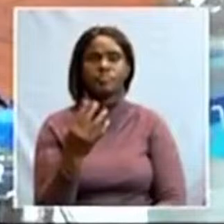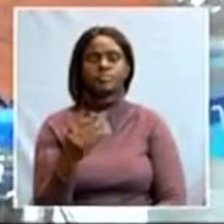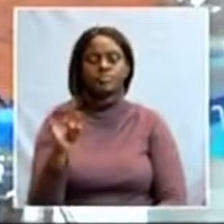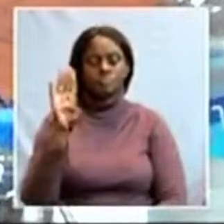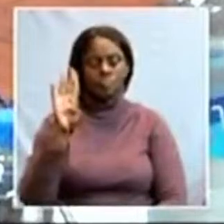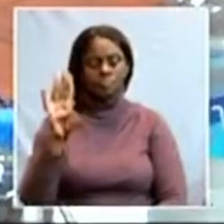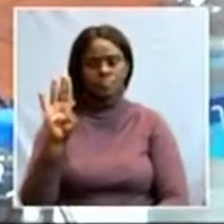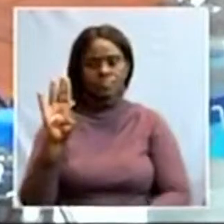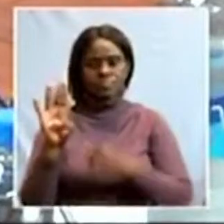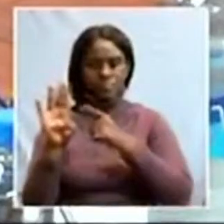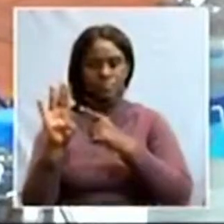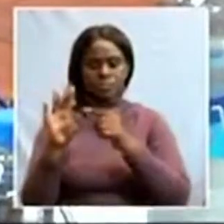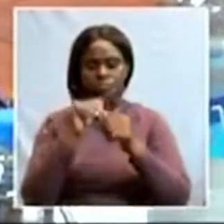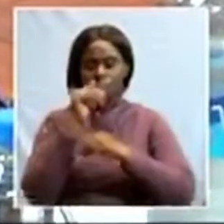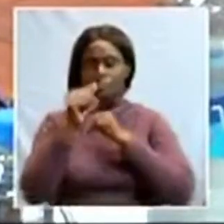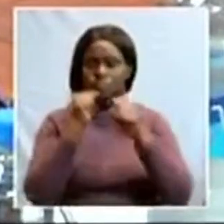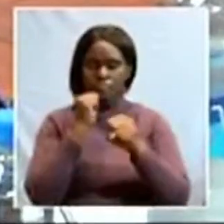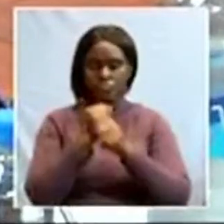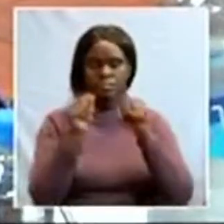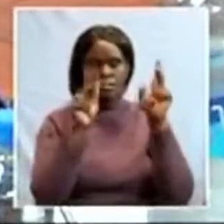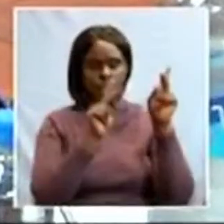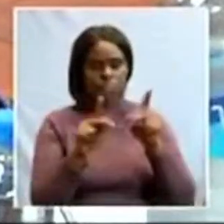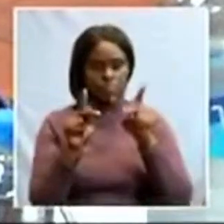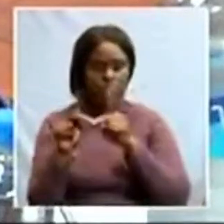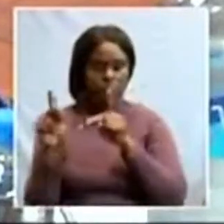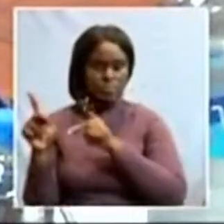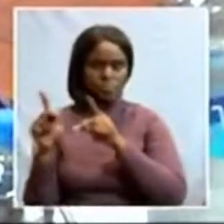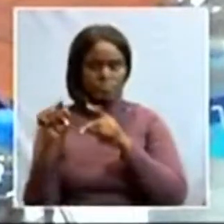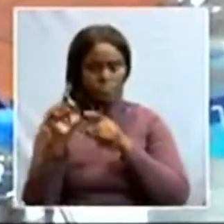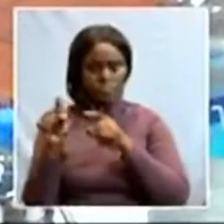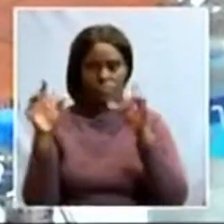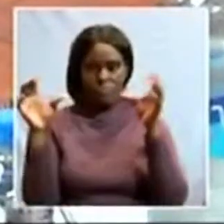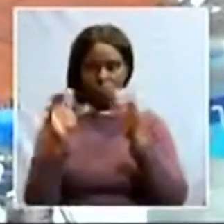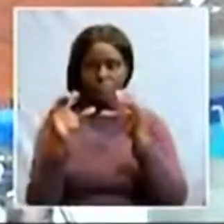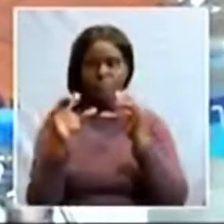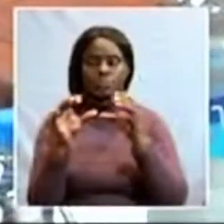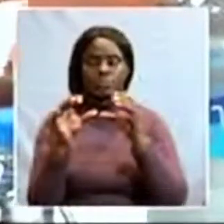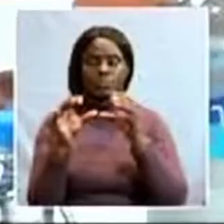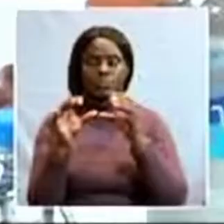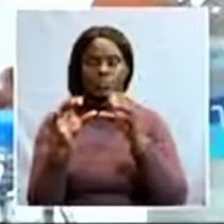B, annual performance of the Council,